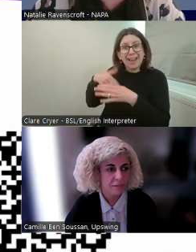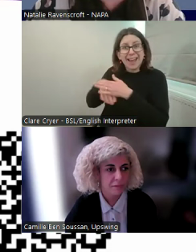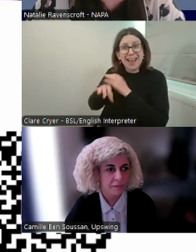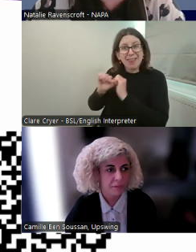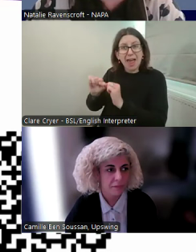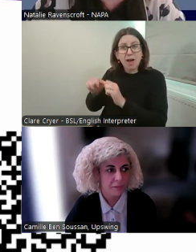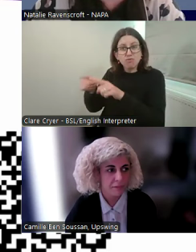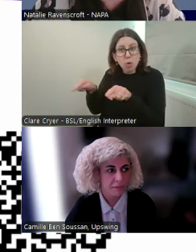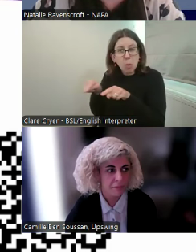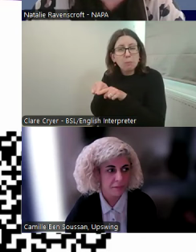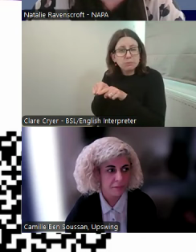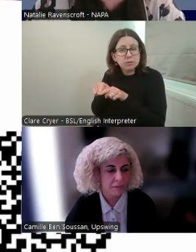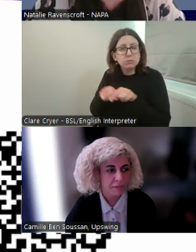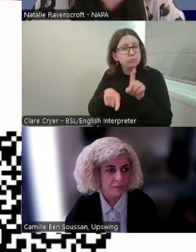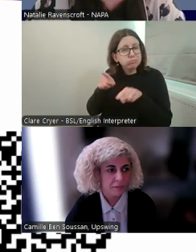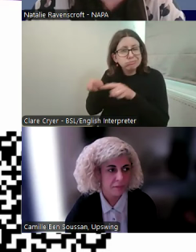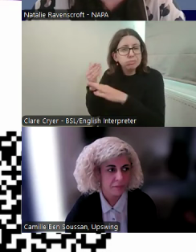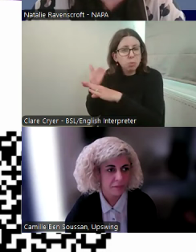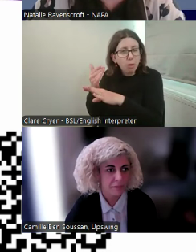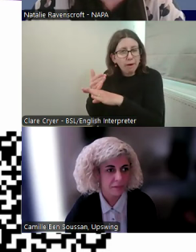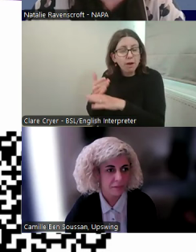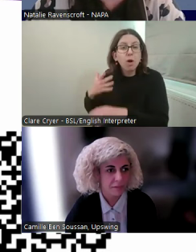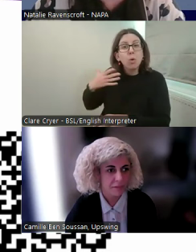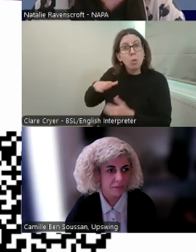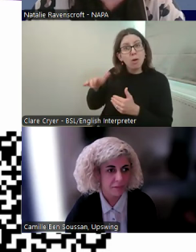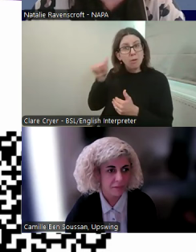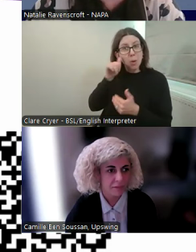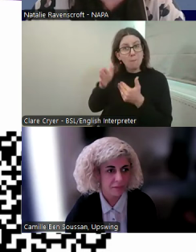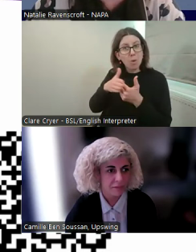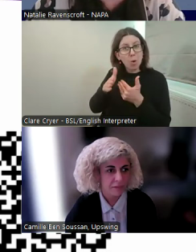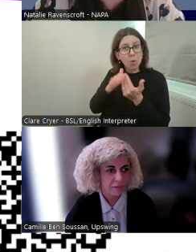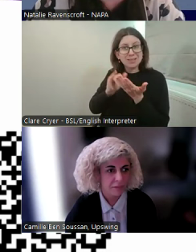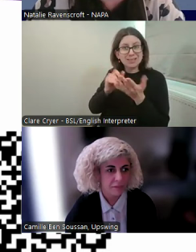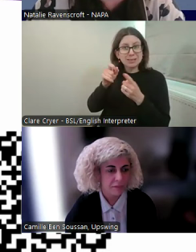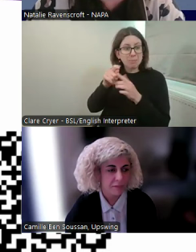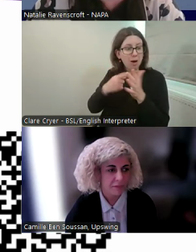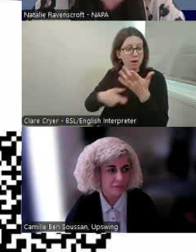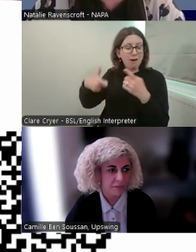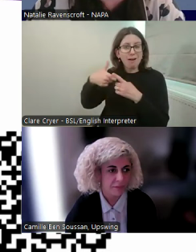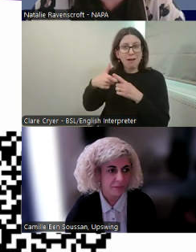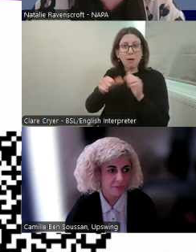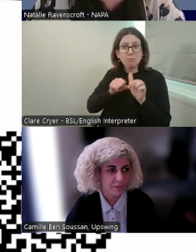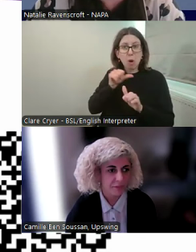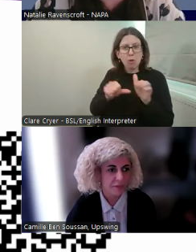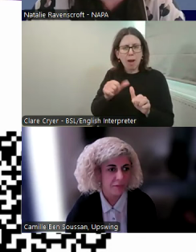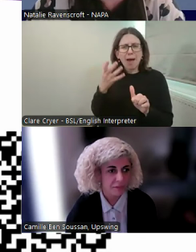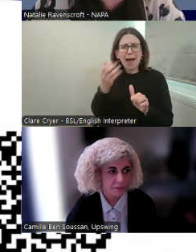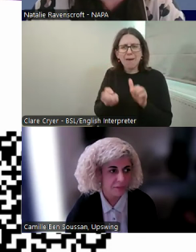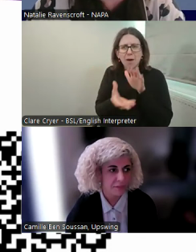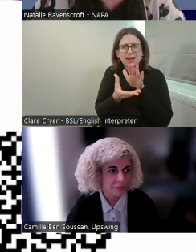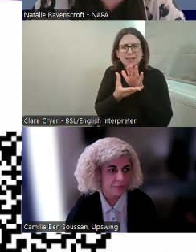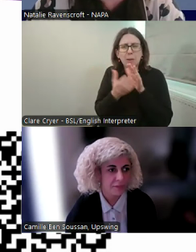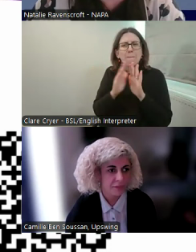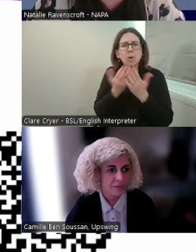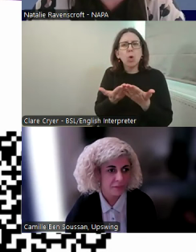And if you would like to know more about the Spark programme, you can download the Book of Ideas, which